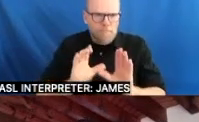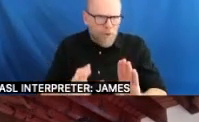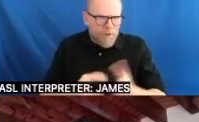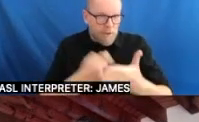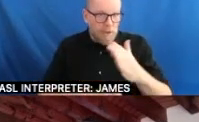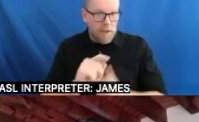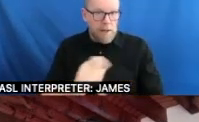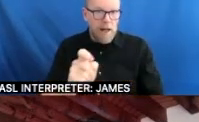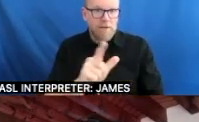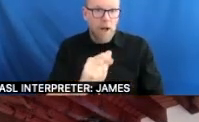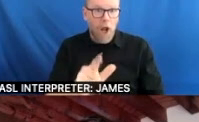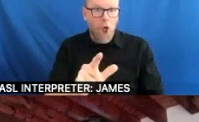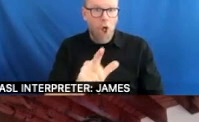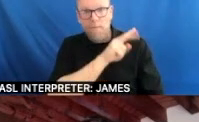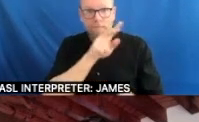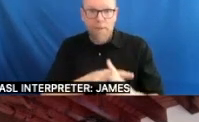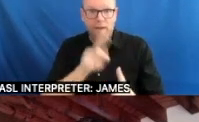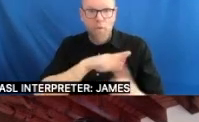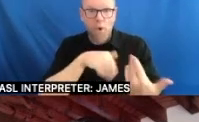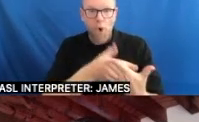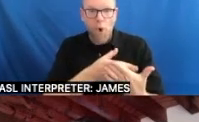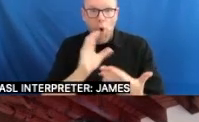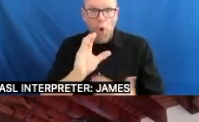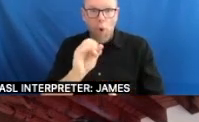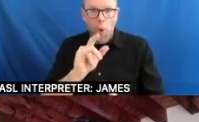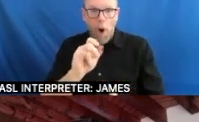to all cooperatives. So